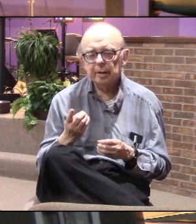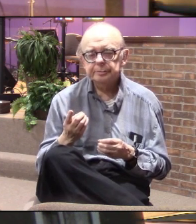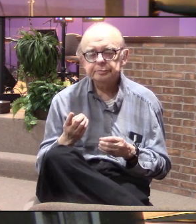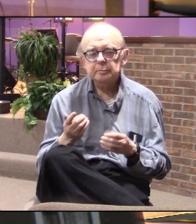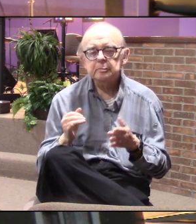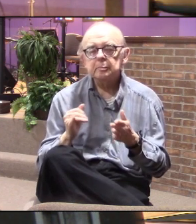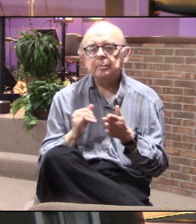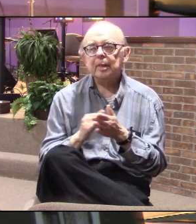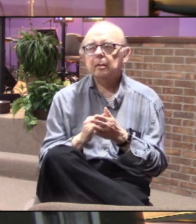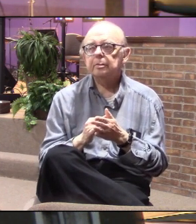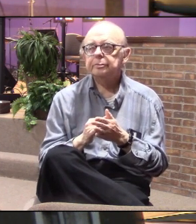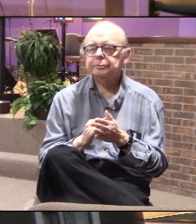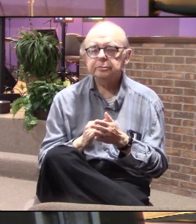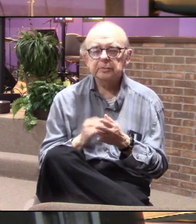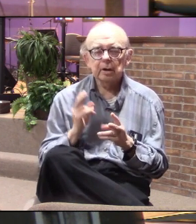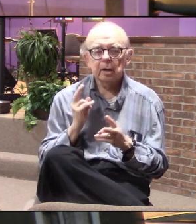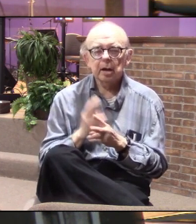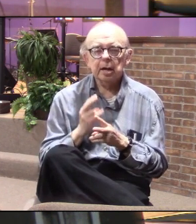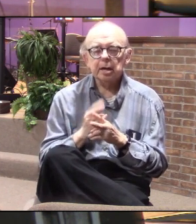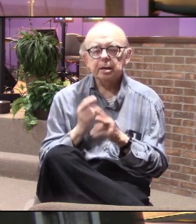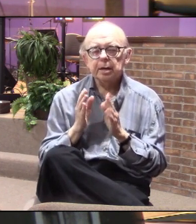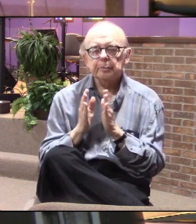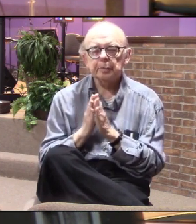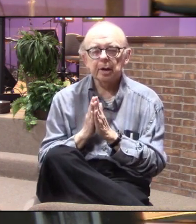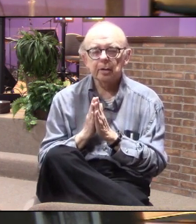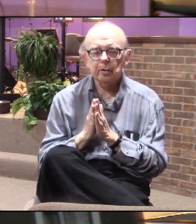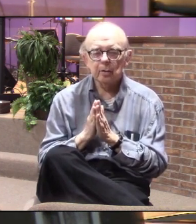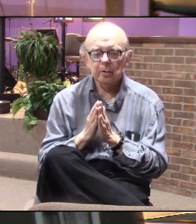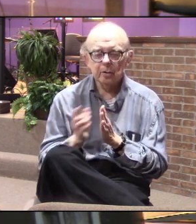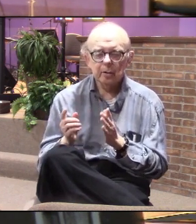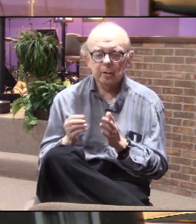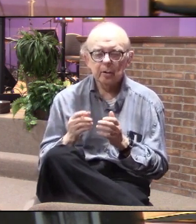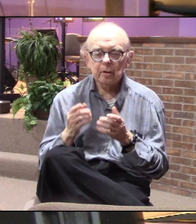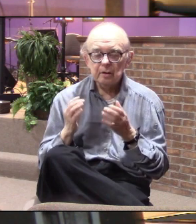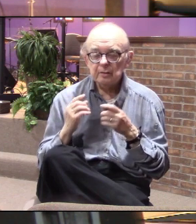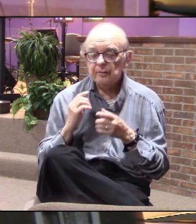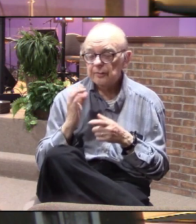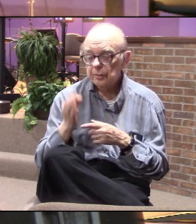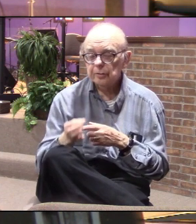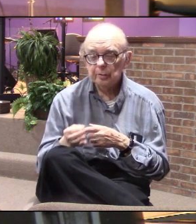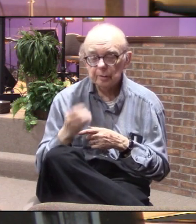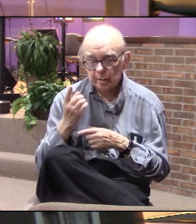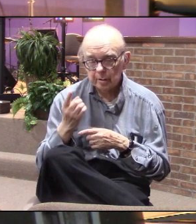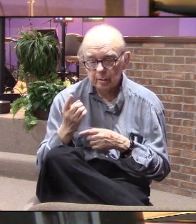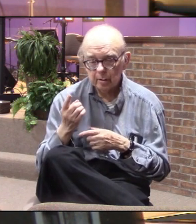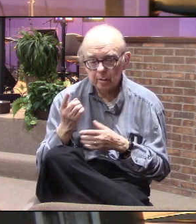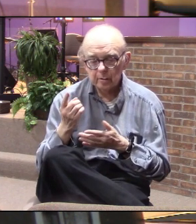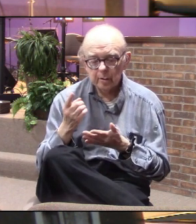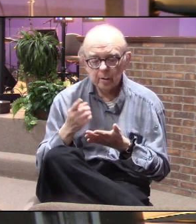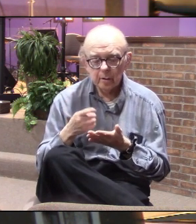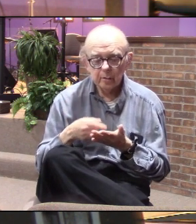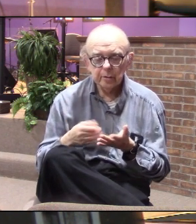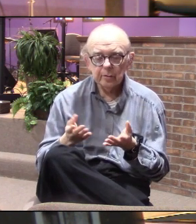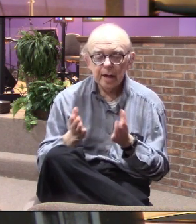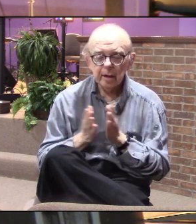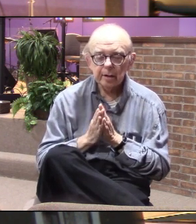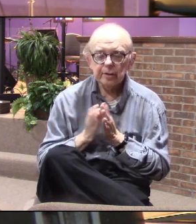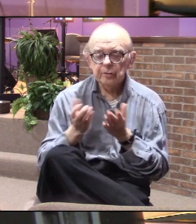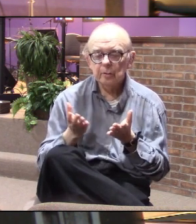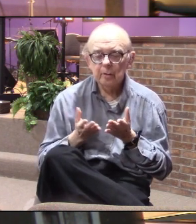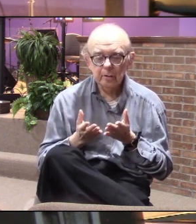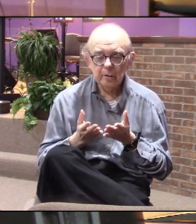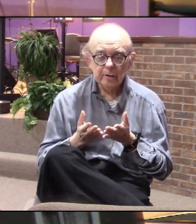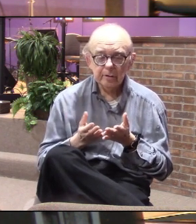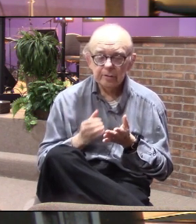is this. Keep praying, and eventually you will understand that what you're asking for that you want,